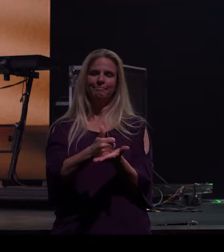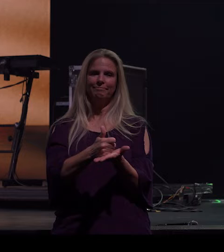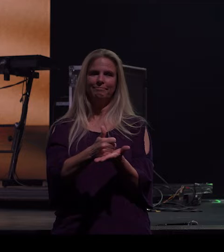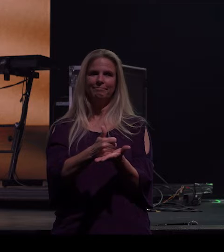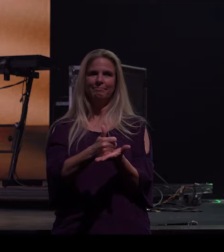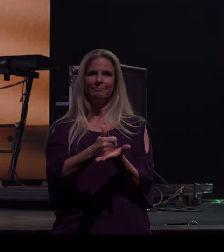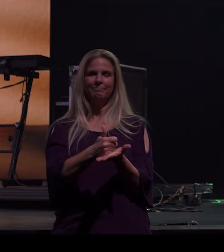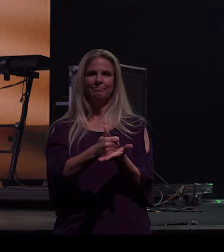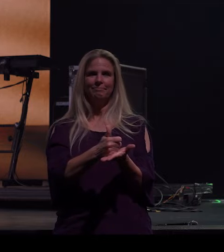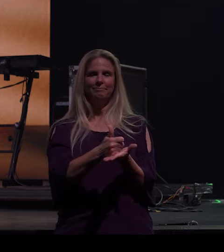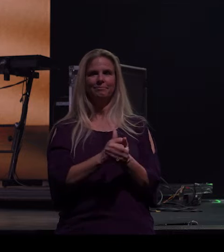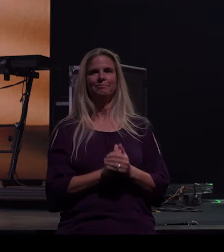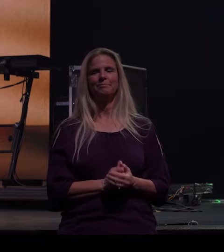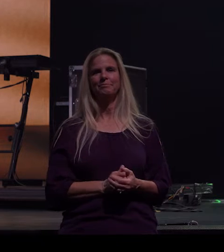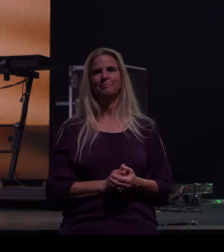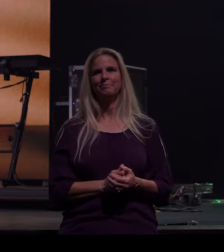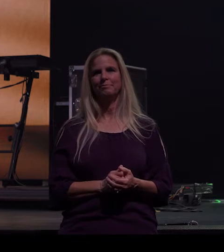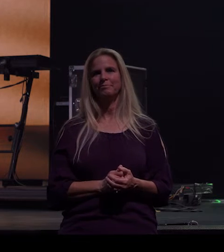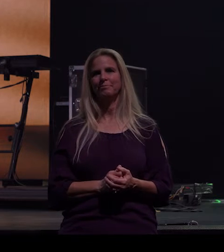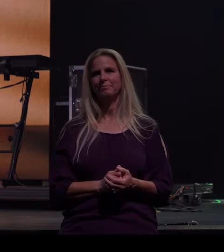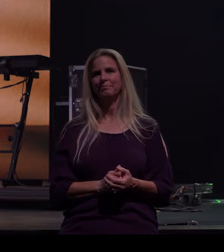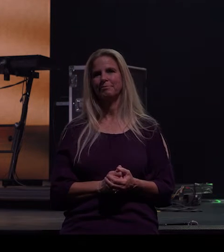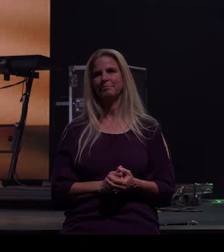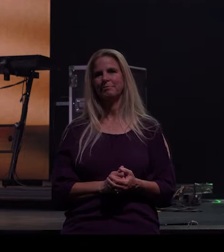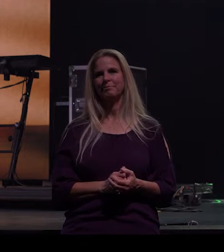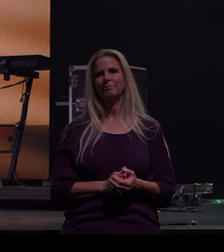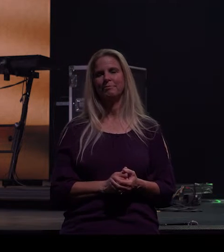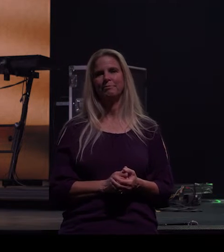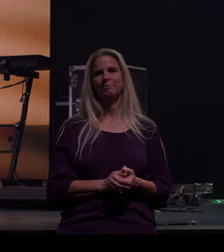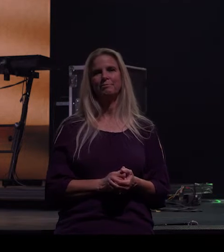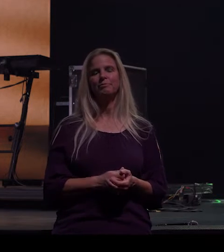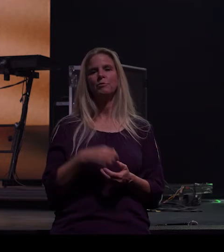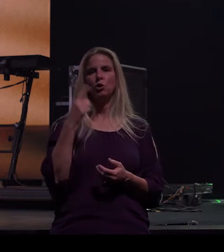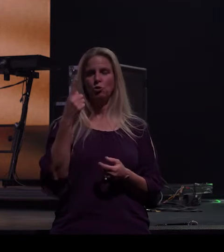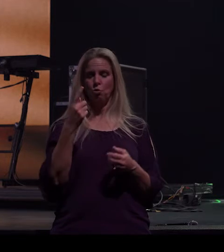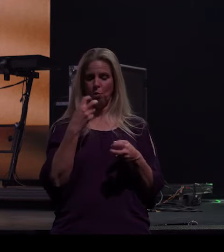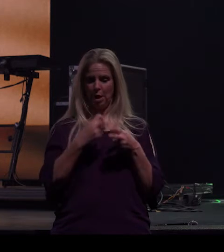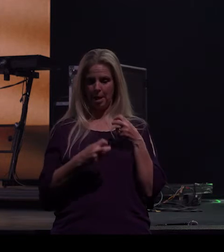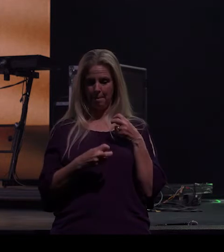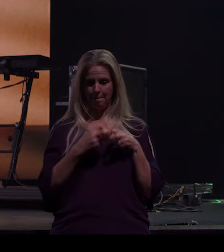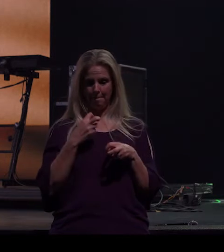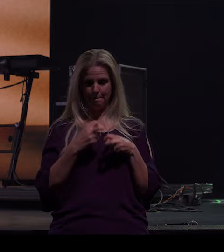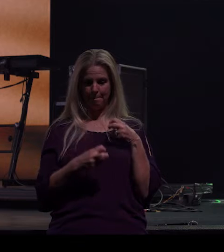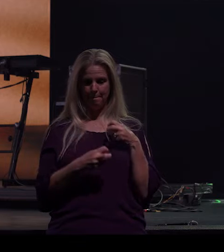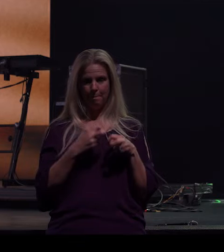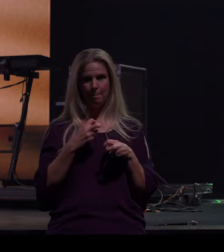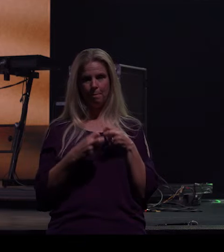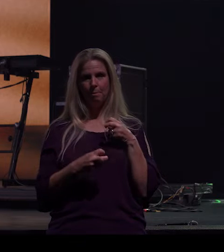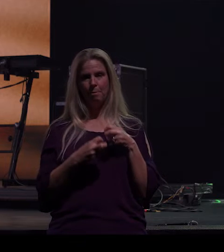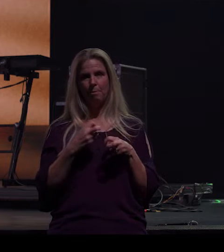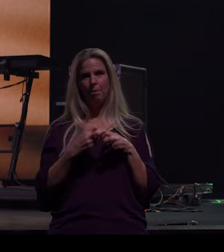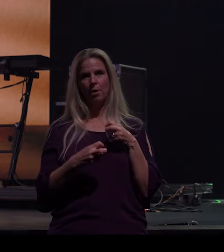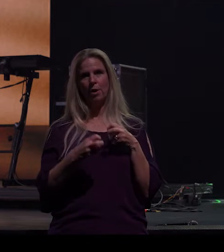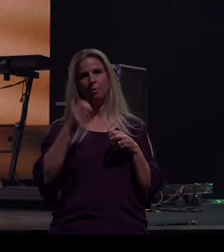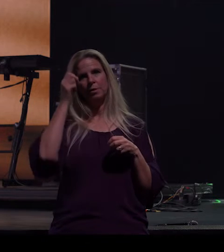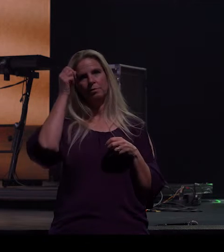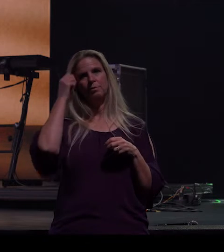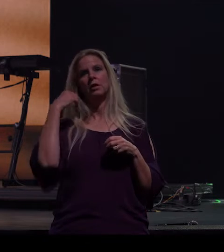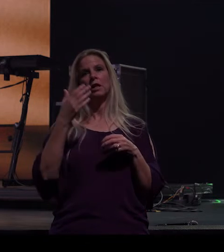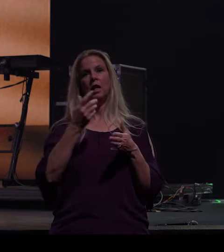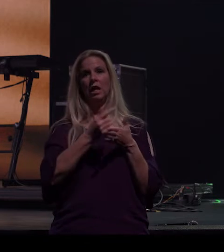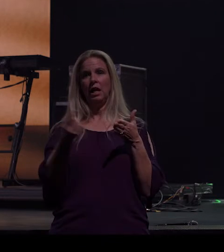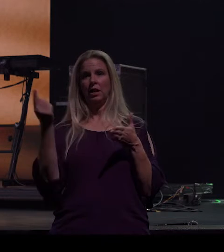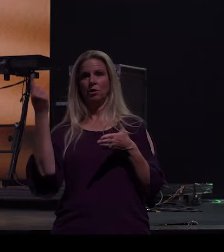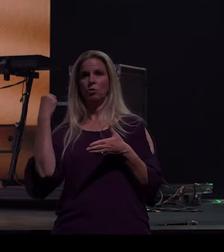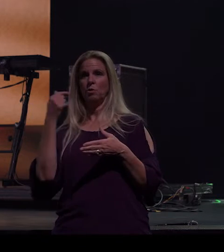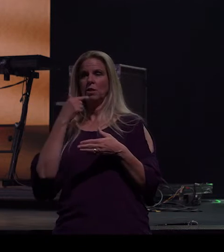And underneath this is one root issue. Remember last week I said that the issue behind our worry and anxiety is the idea